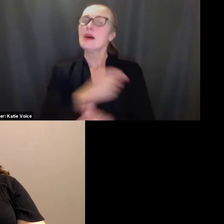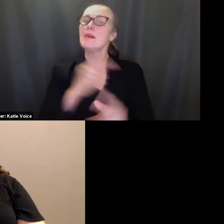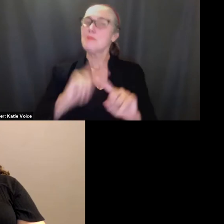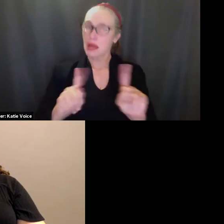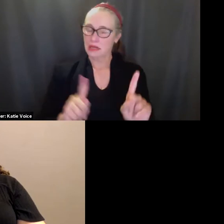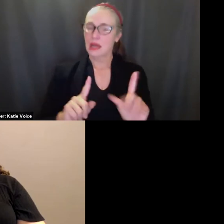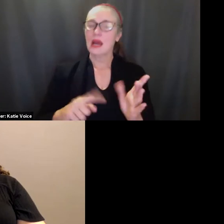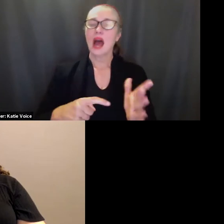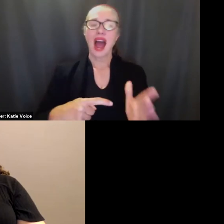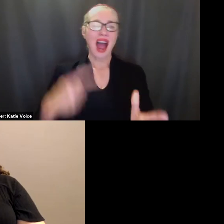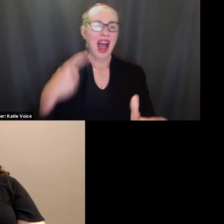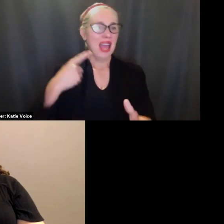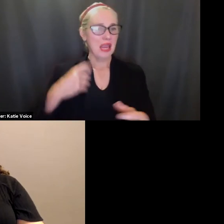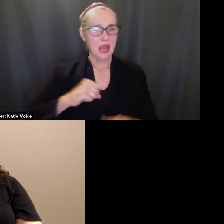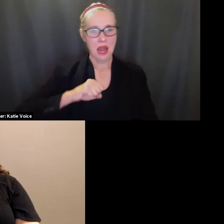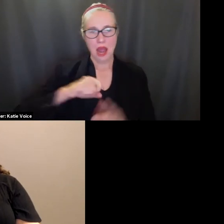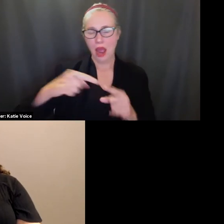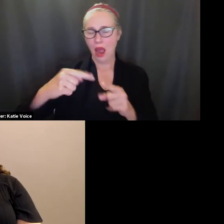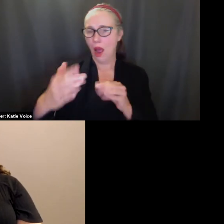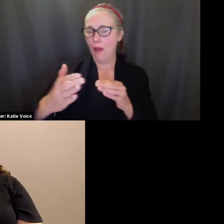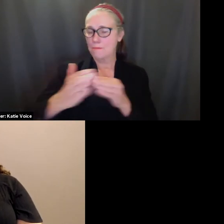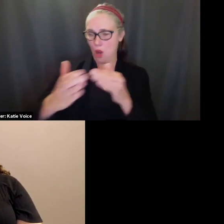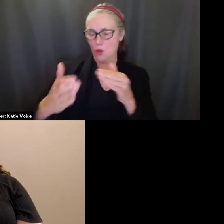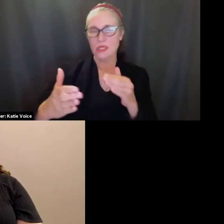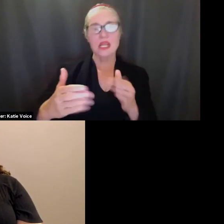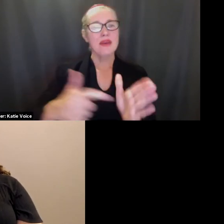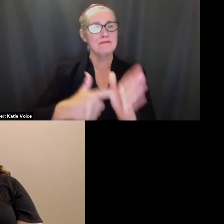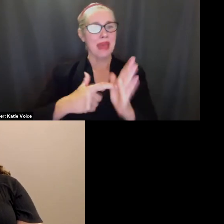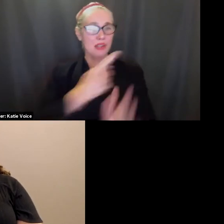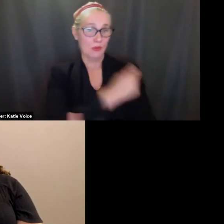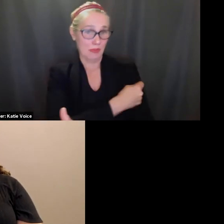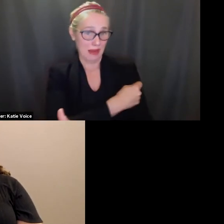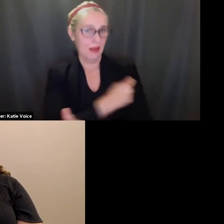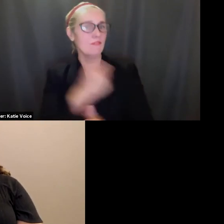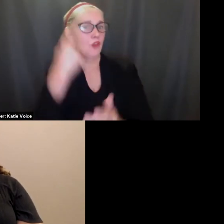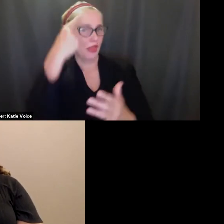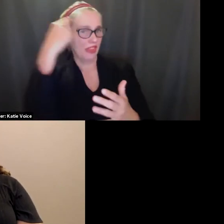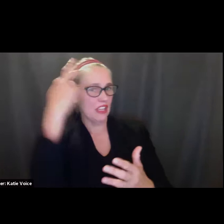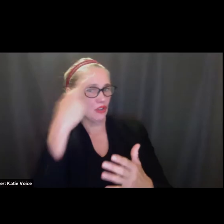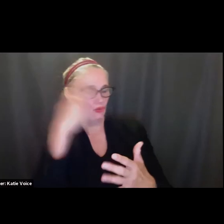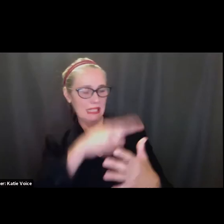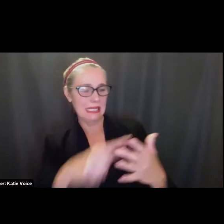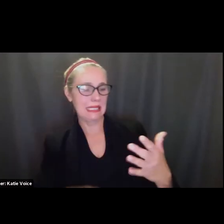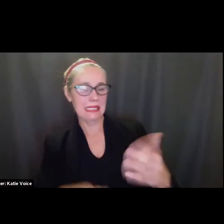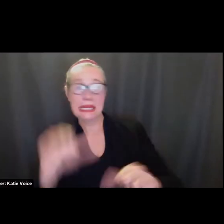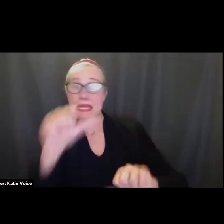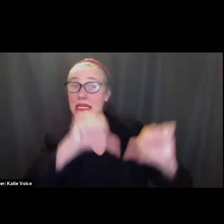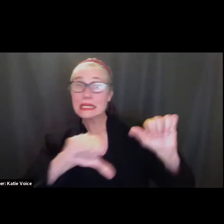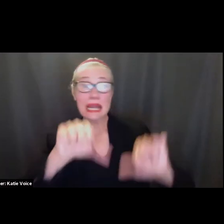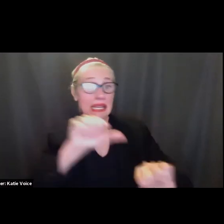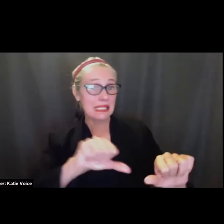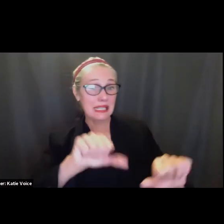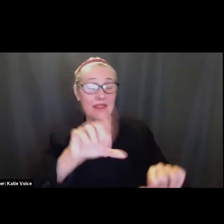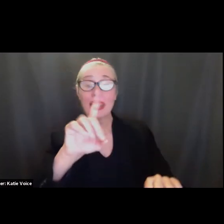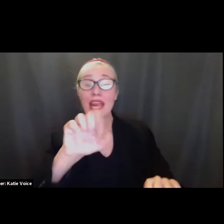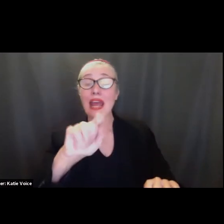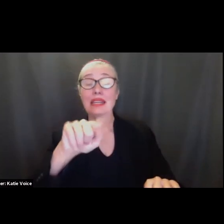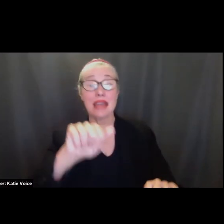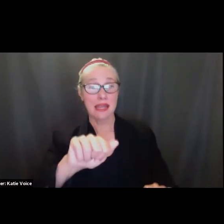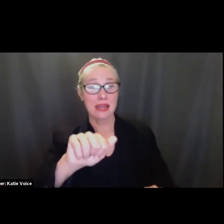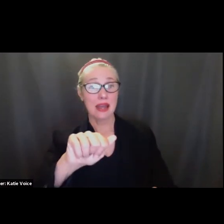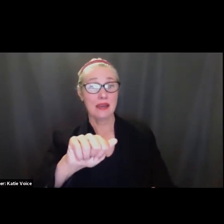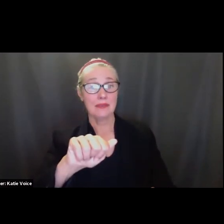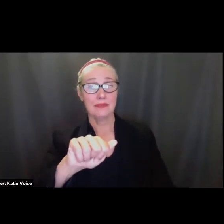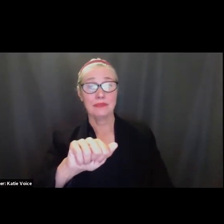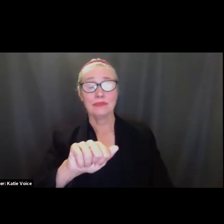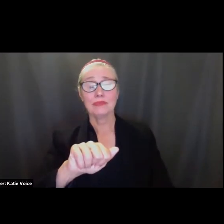mandatory vaccination for the following reasons the scientific data shows that